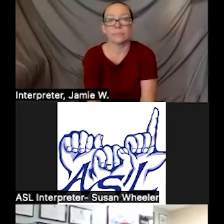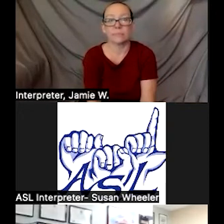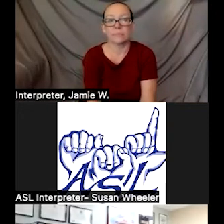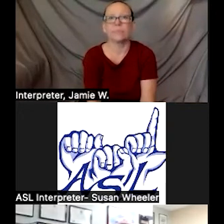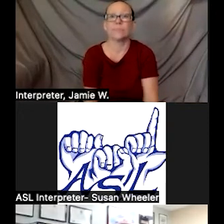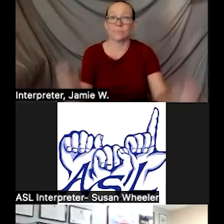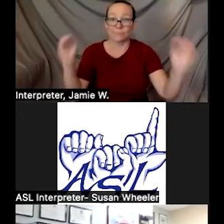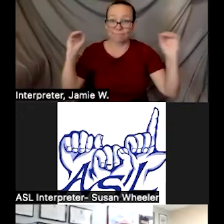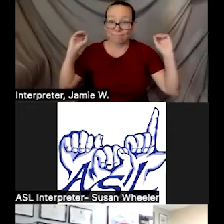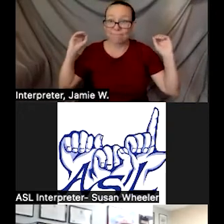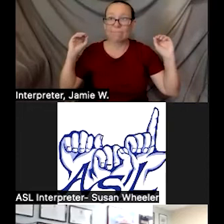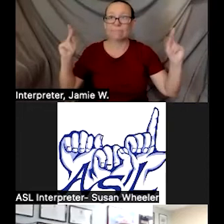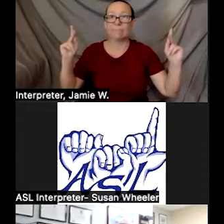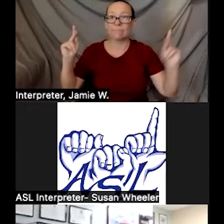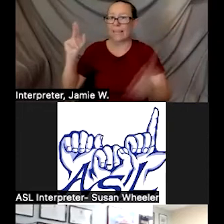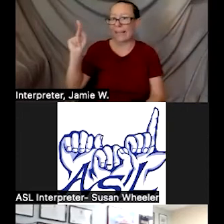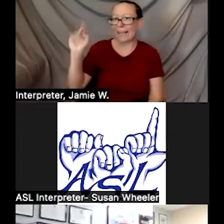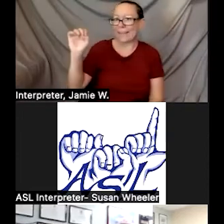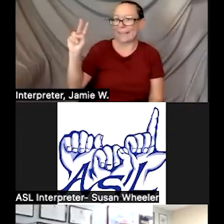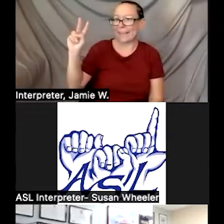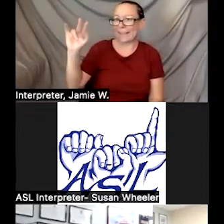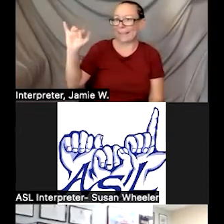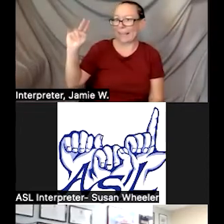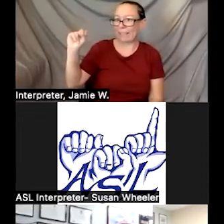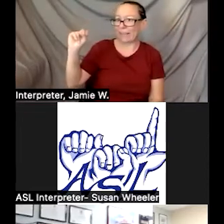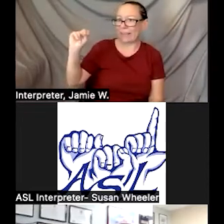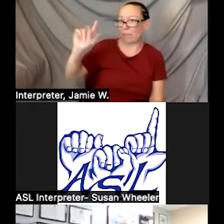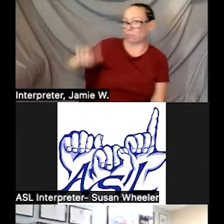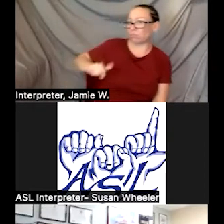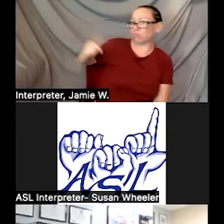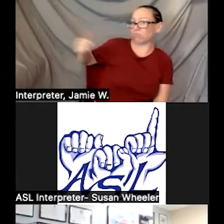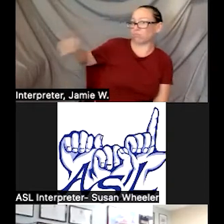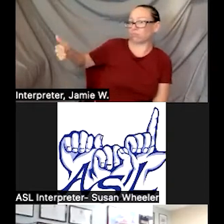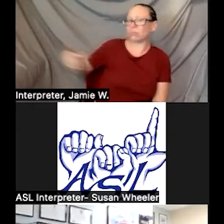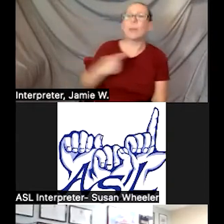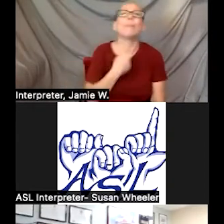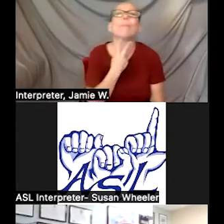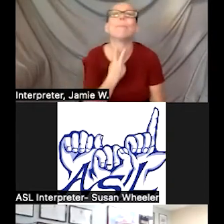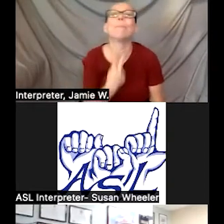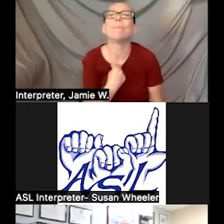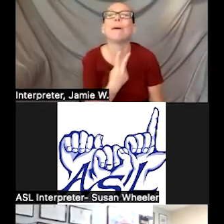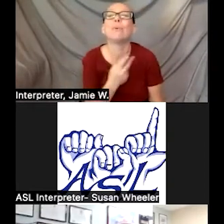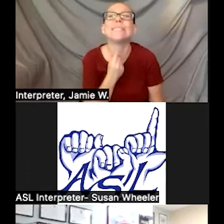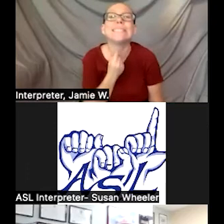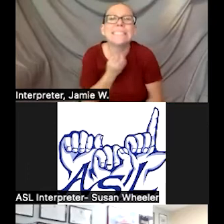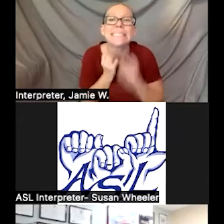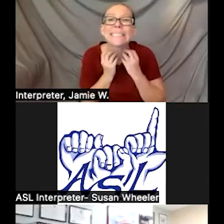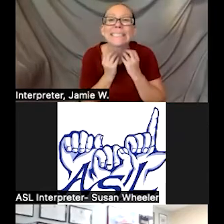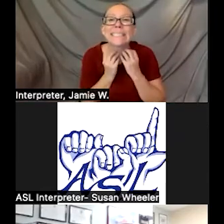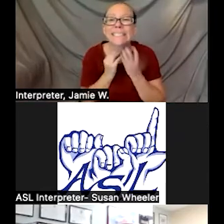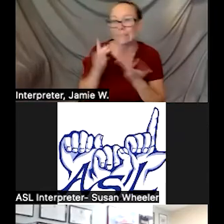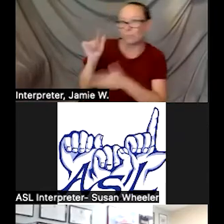Okay, Kevin, I think I'm going to hand it off to you. I'm getting a tickle in my voice. If you don't mind, I'm going to let you go ahead and jump